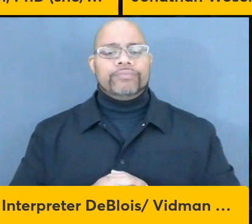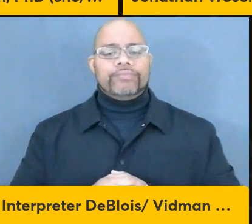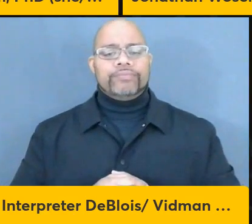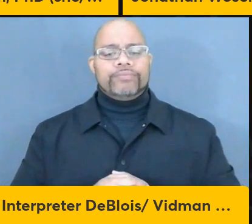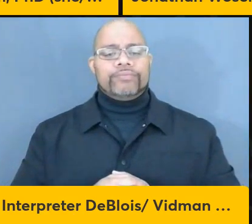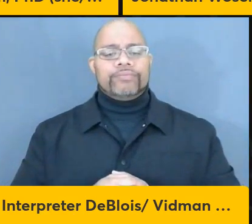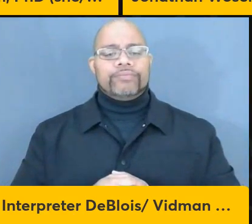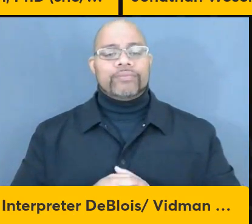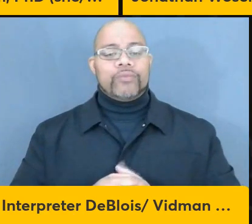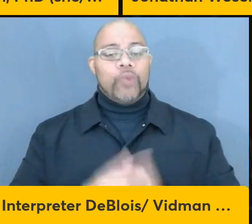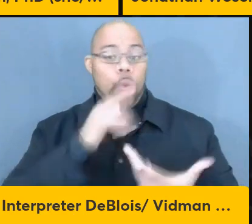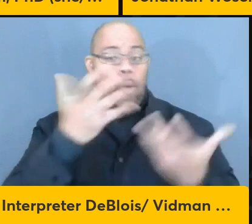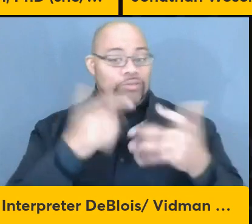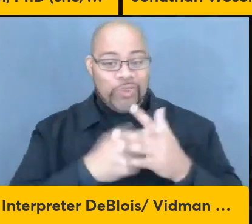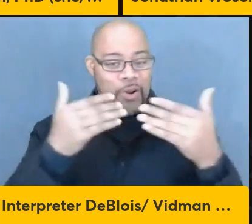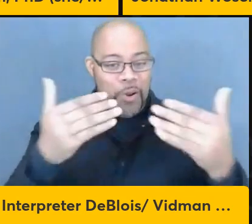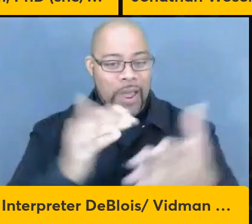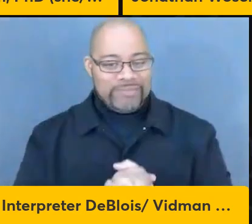Whoever wants to start.